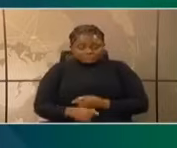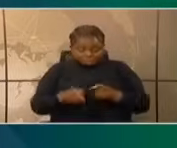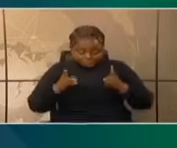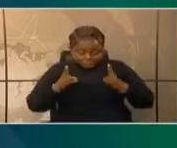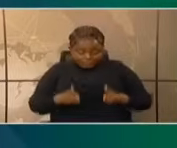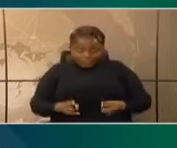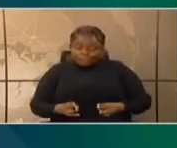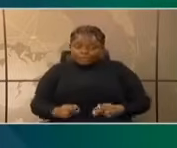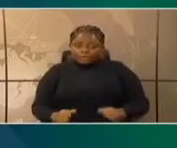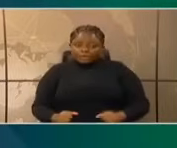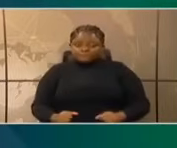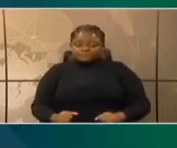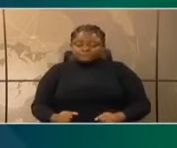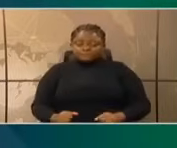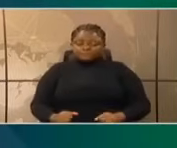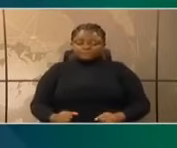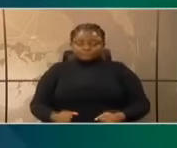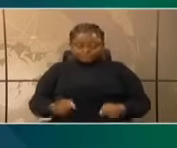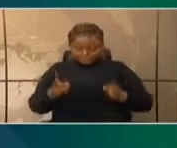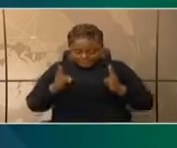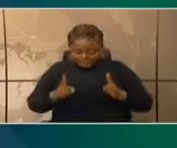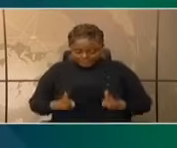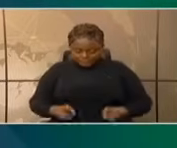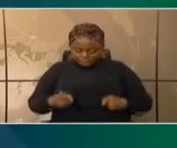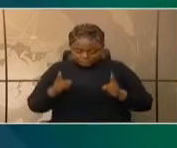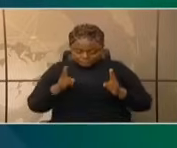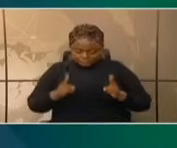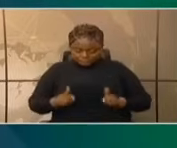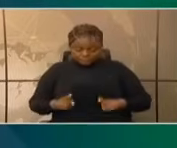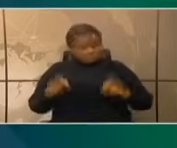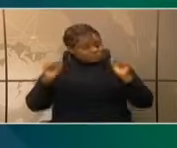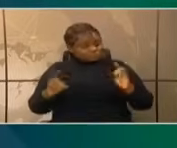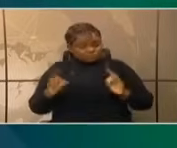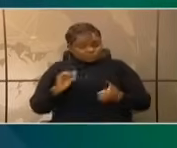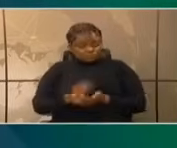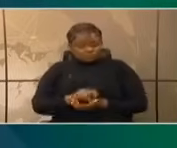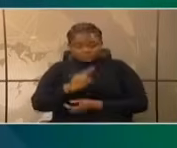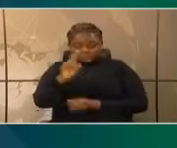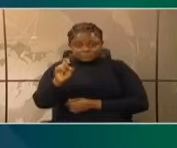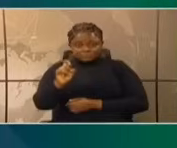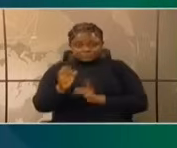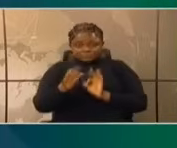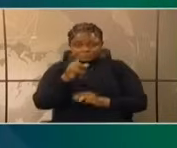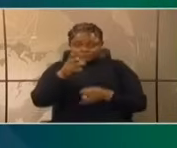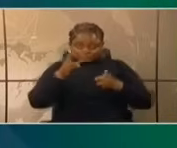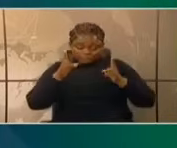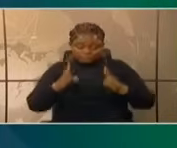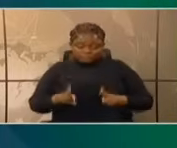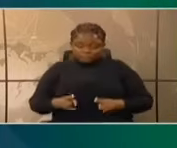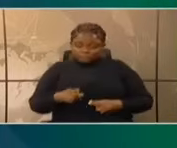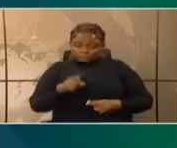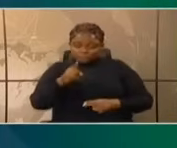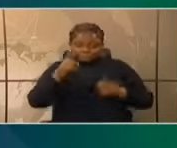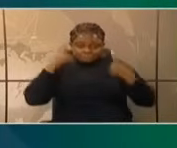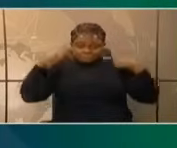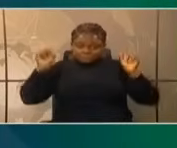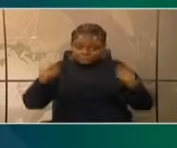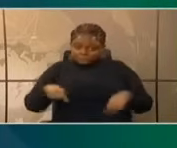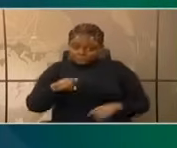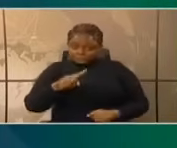nipa onipa onipa onipa nipa betimi ayade we so we nipa obetimi ayeye